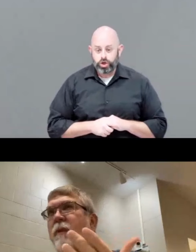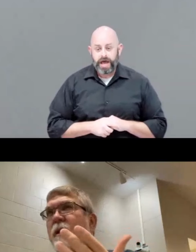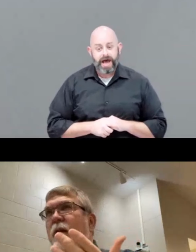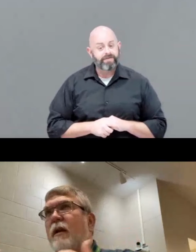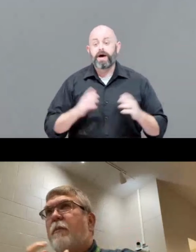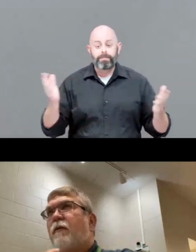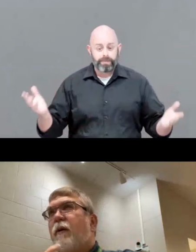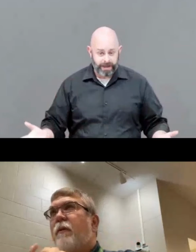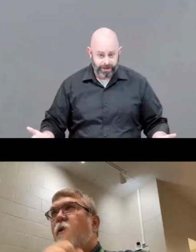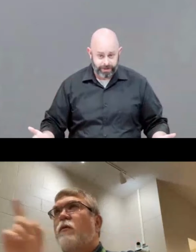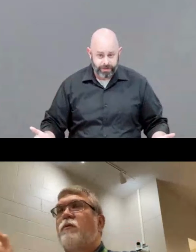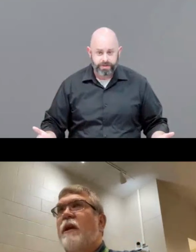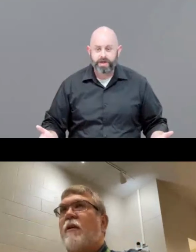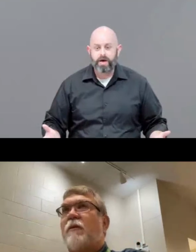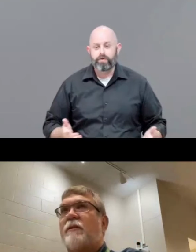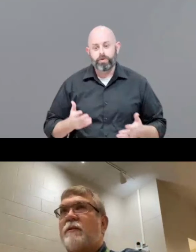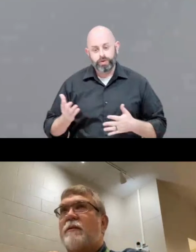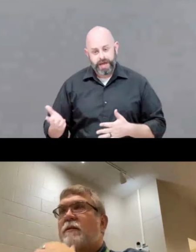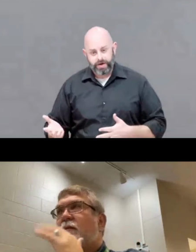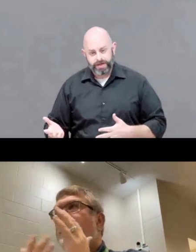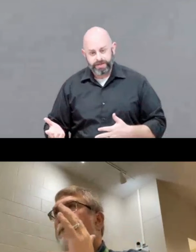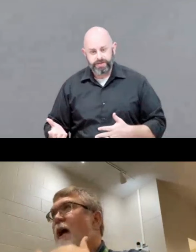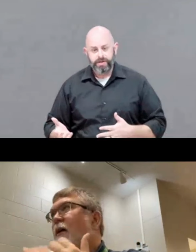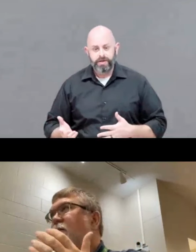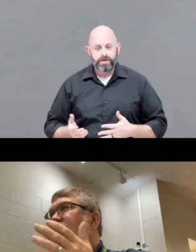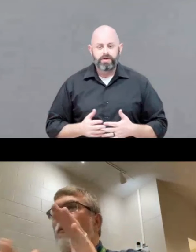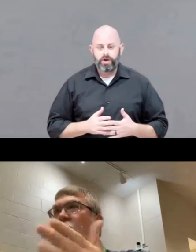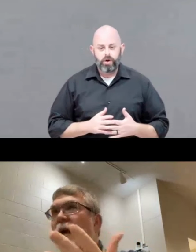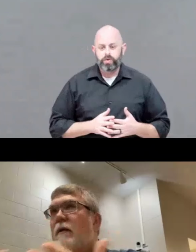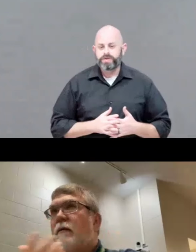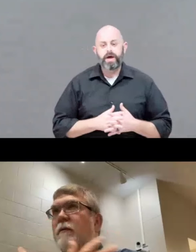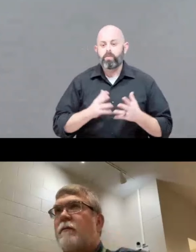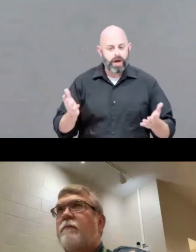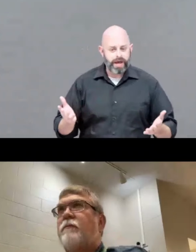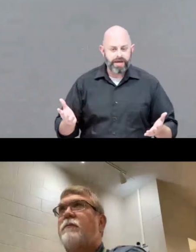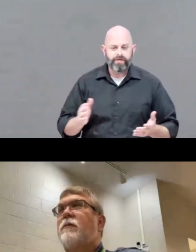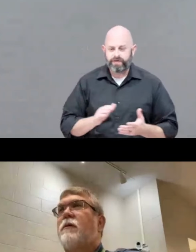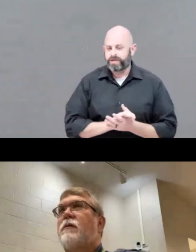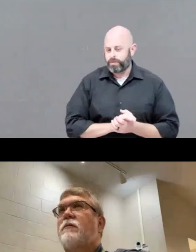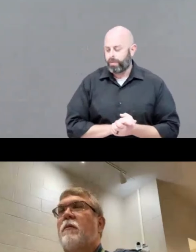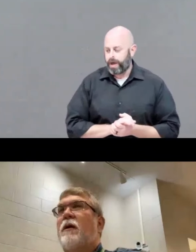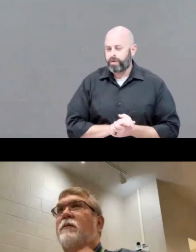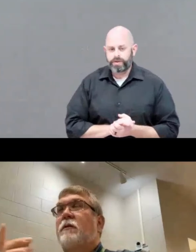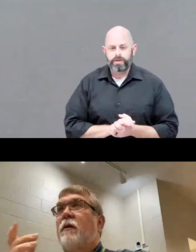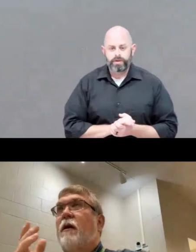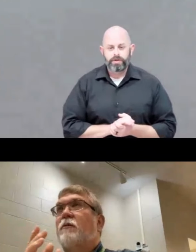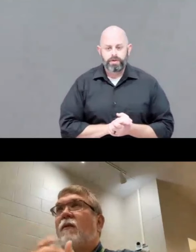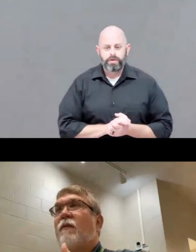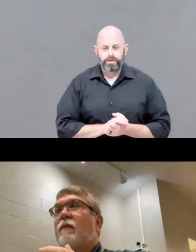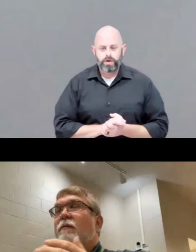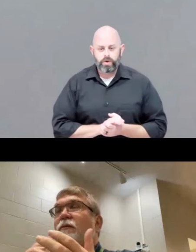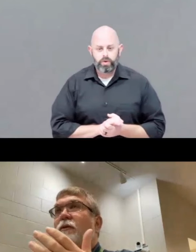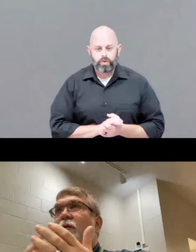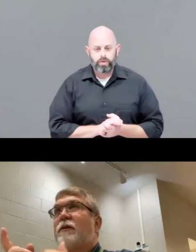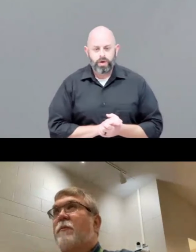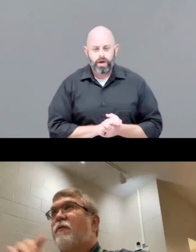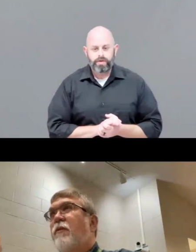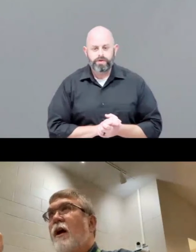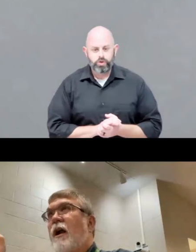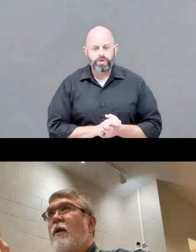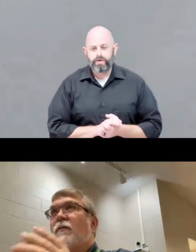We should have something to come from those counties, some way, even if it's a small amount.